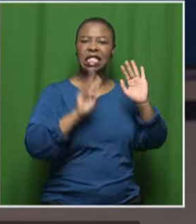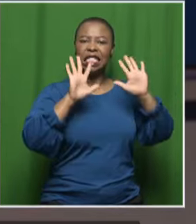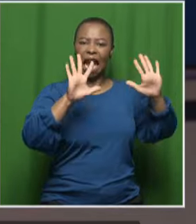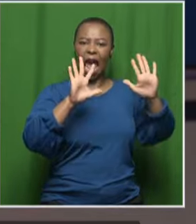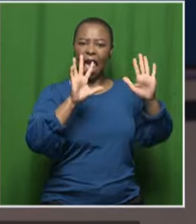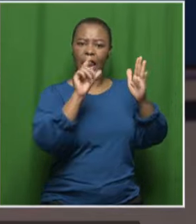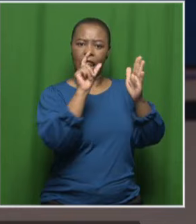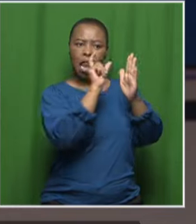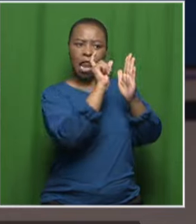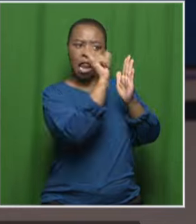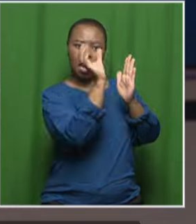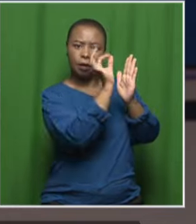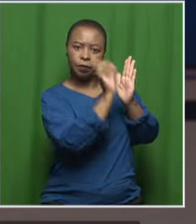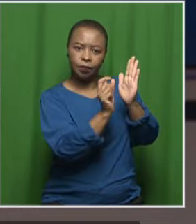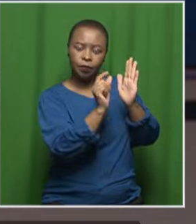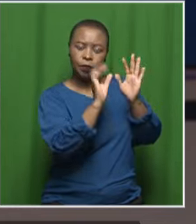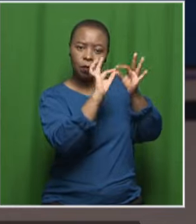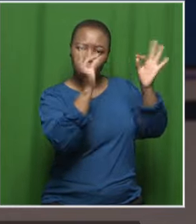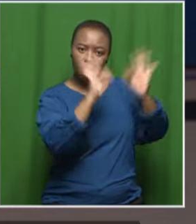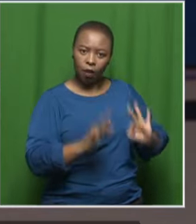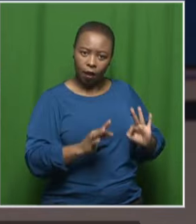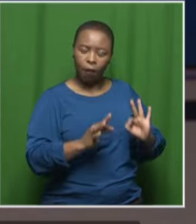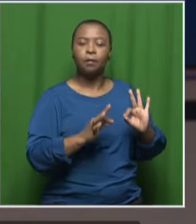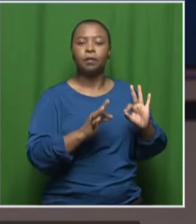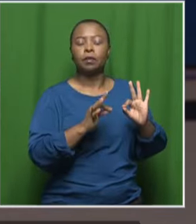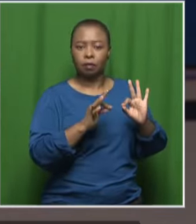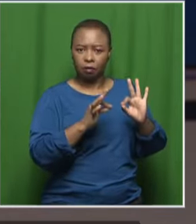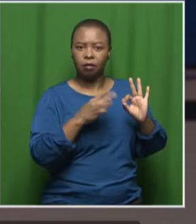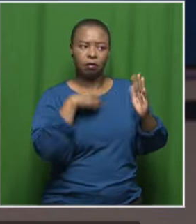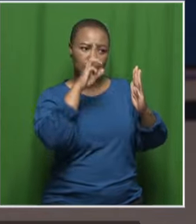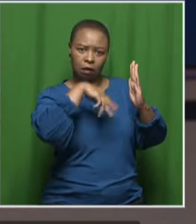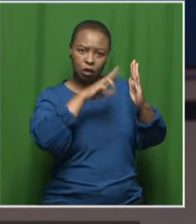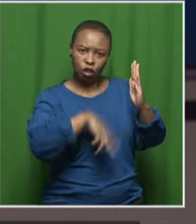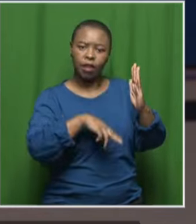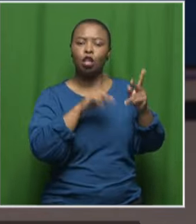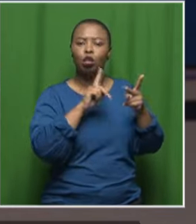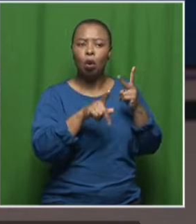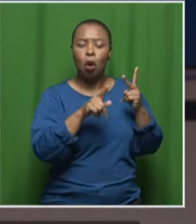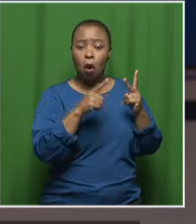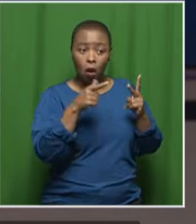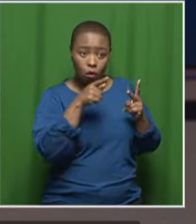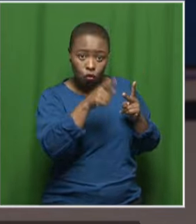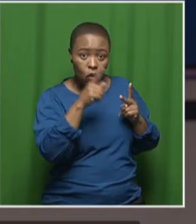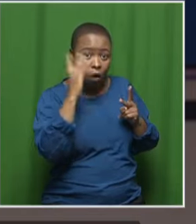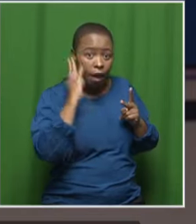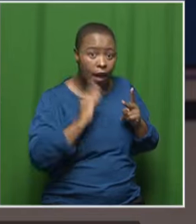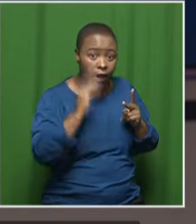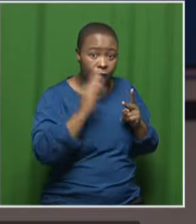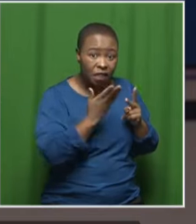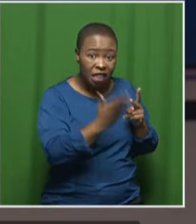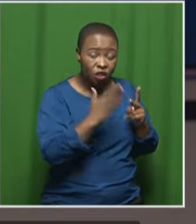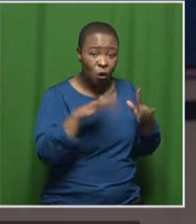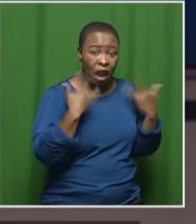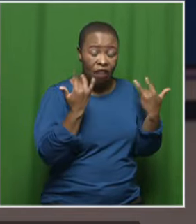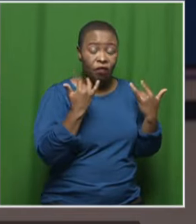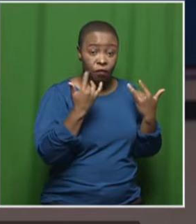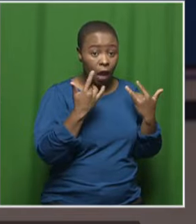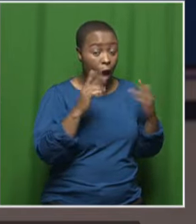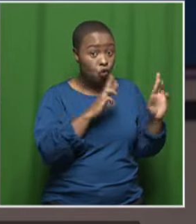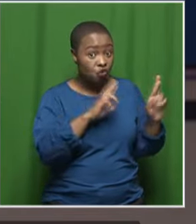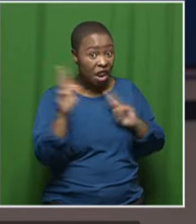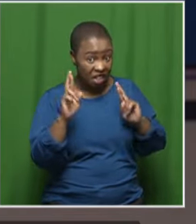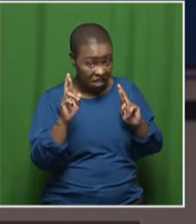clauses. And he asked me if the things that we're going through, I was prepared to change. And I said, of course, I'm prepared to